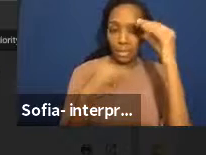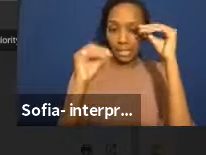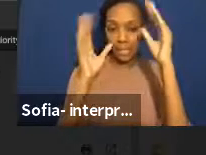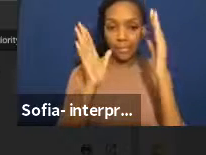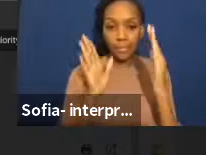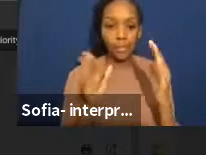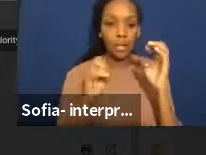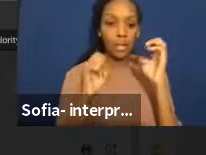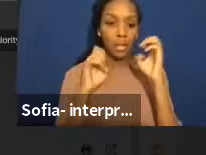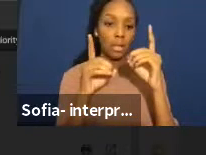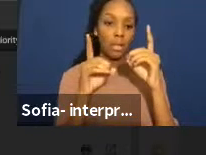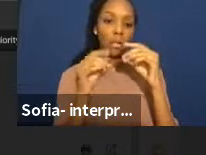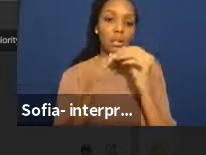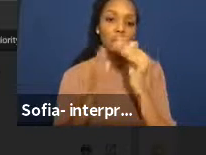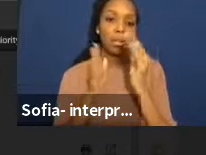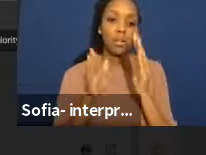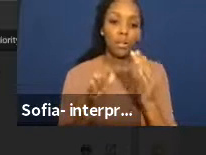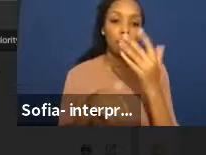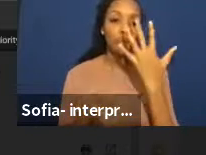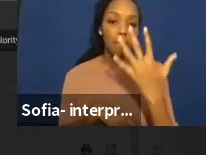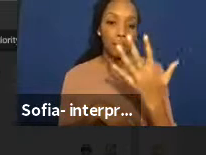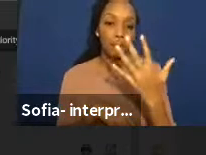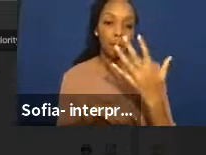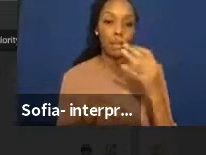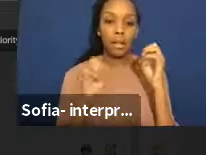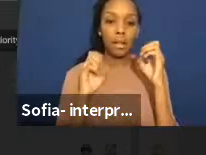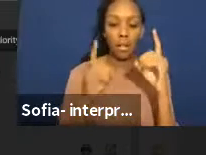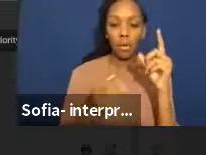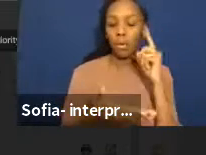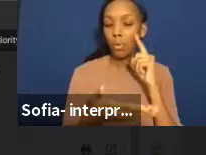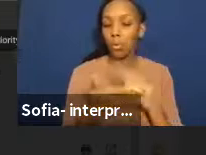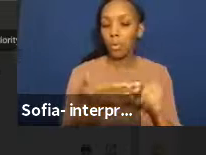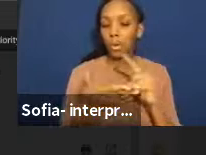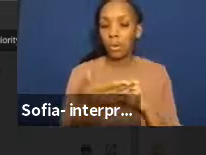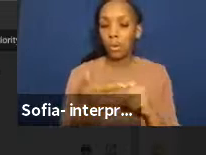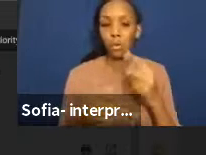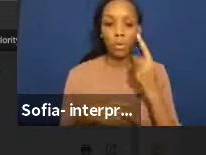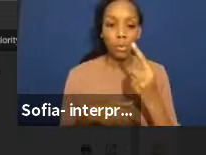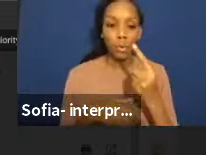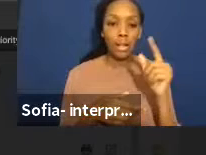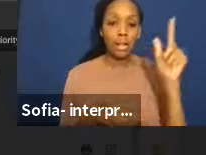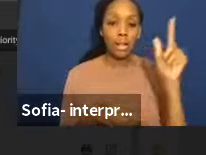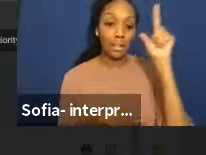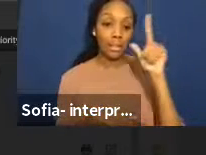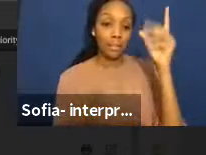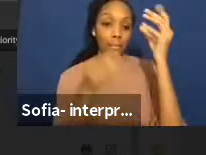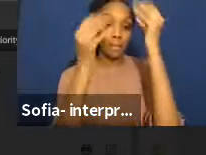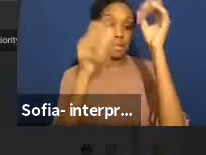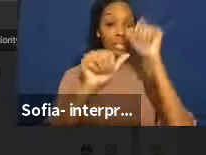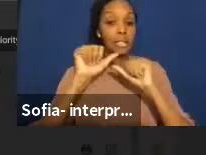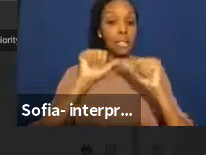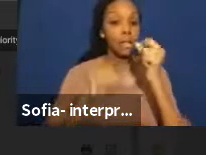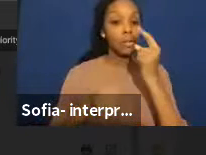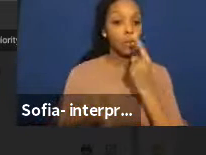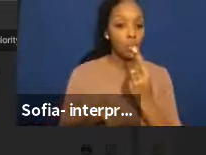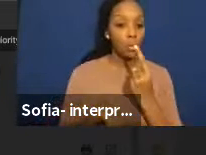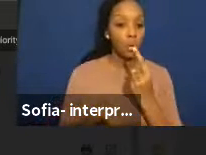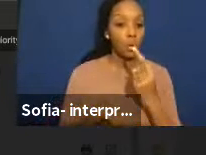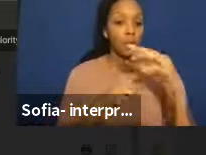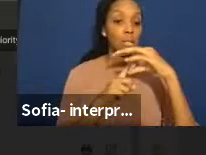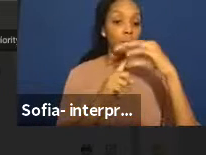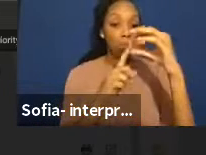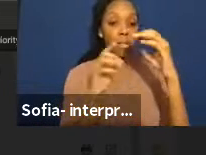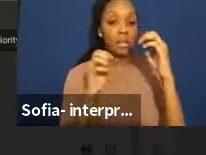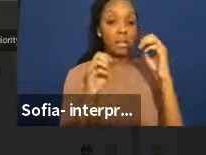is 5. Education and research methodology is 1. Library and information science is 1.